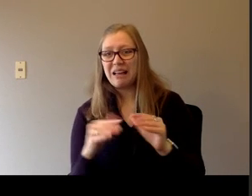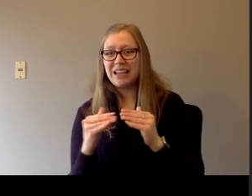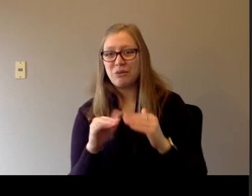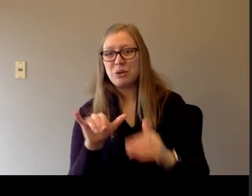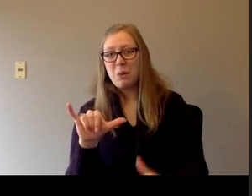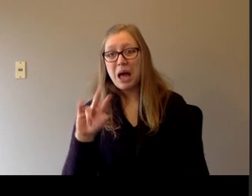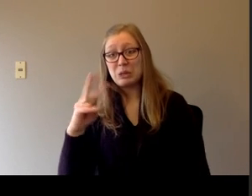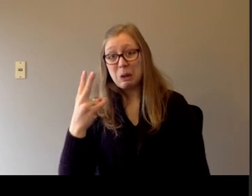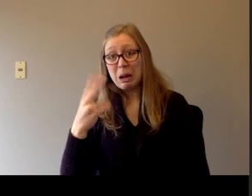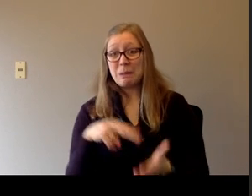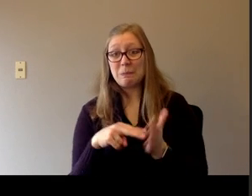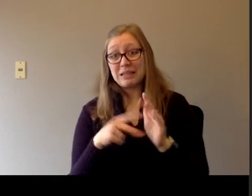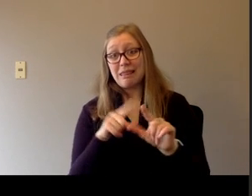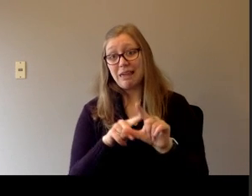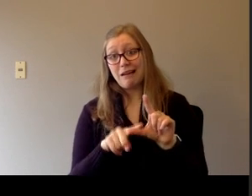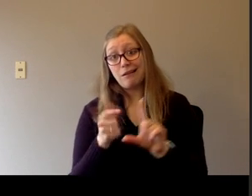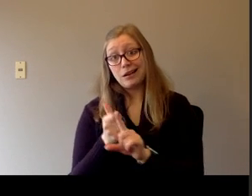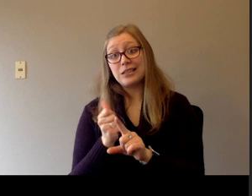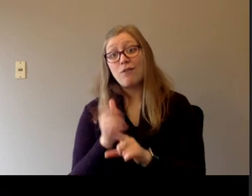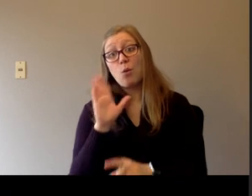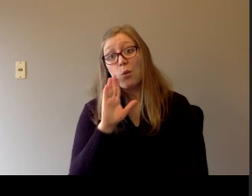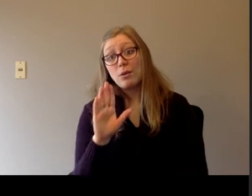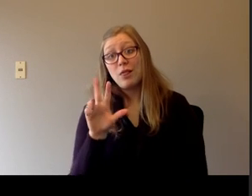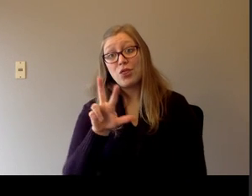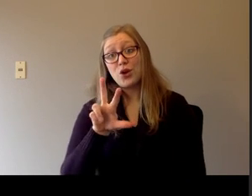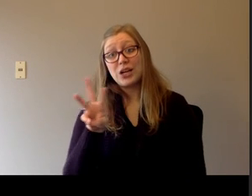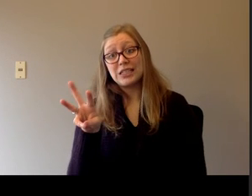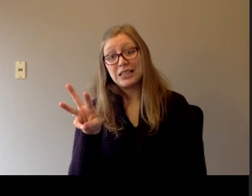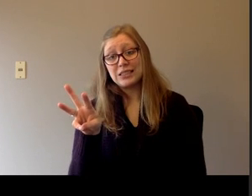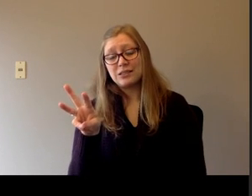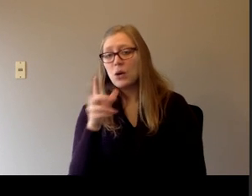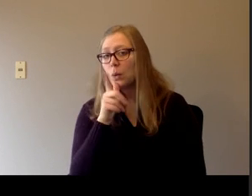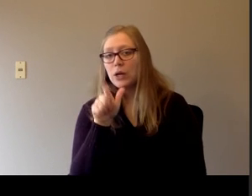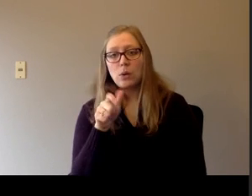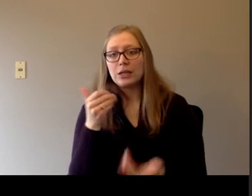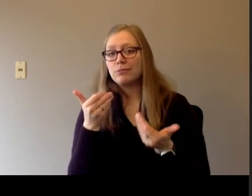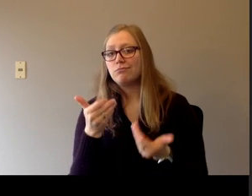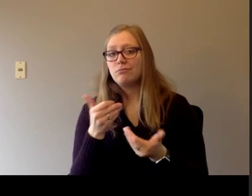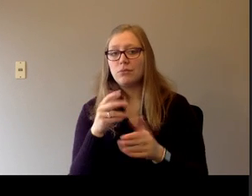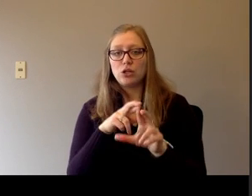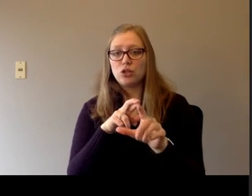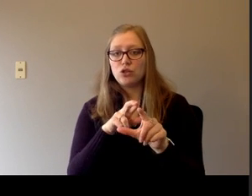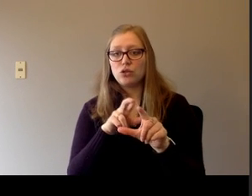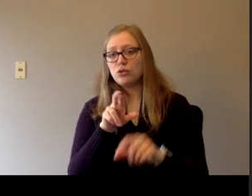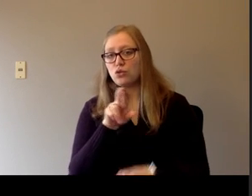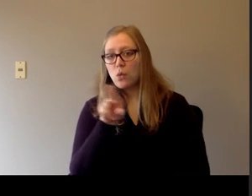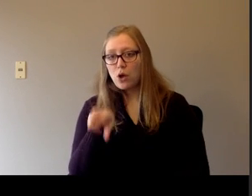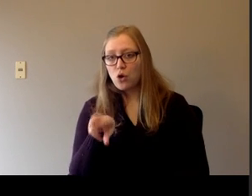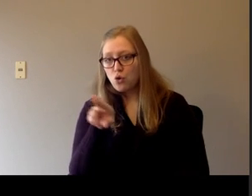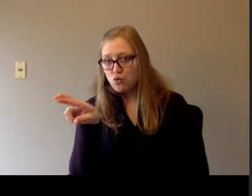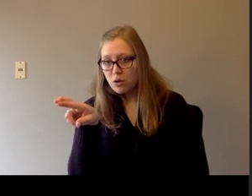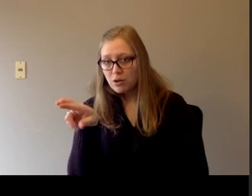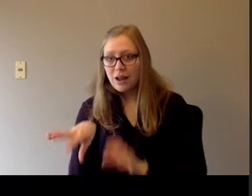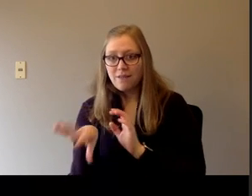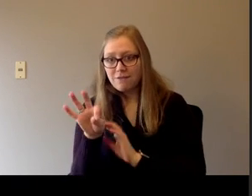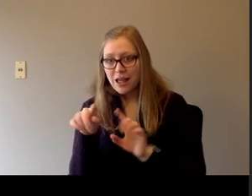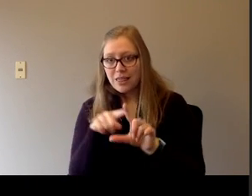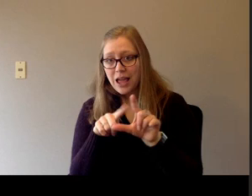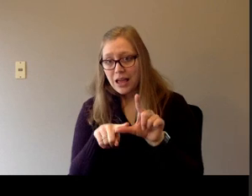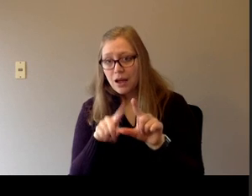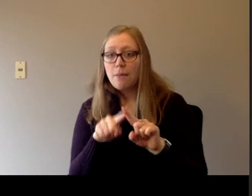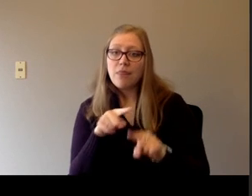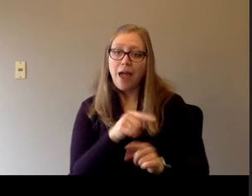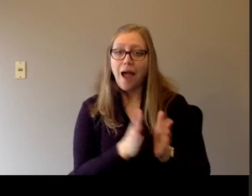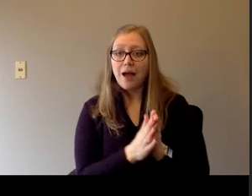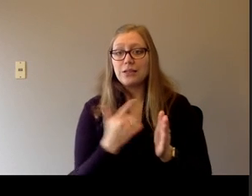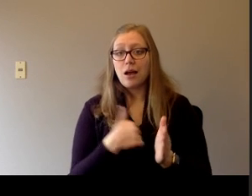going to be 36. So we wouldn't need to take the square root to find the angle. But if they ask us to find y, we